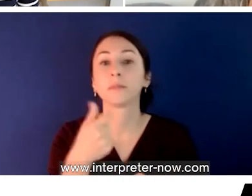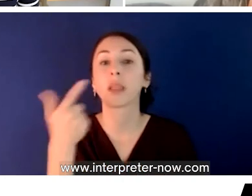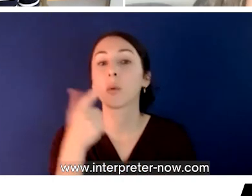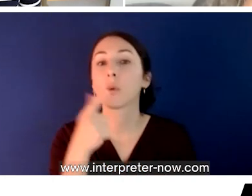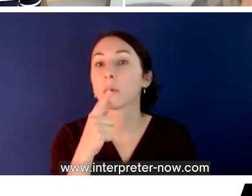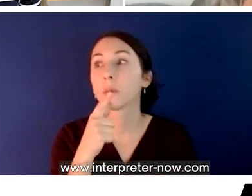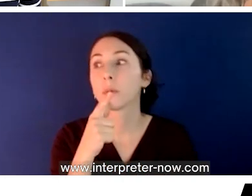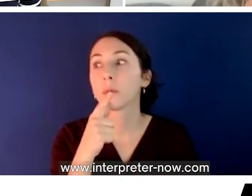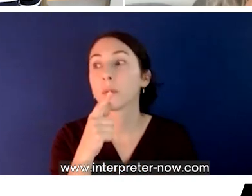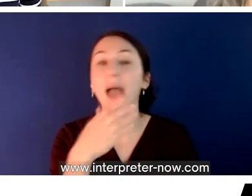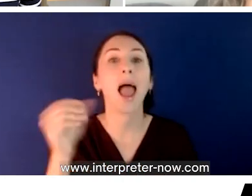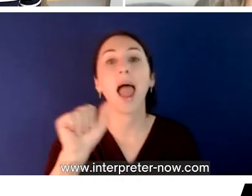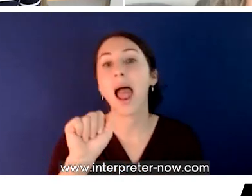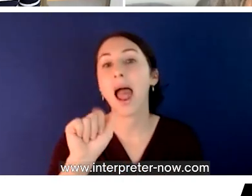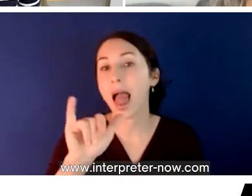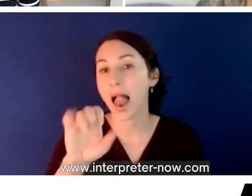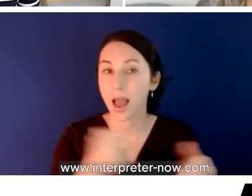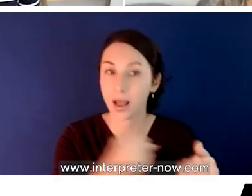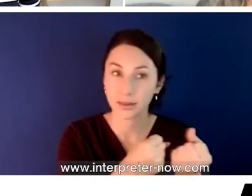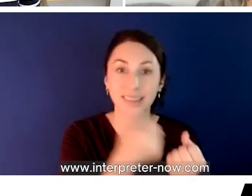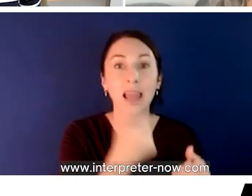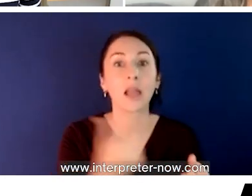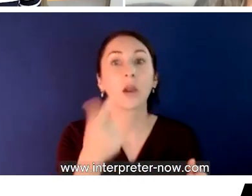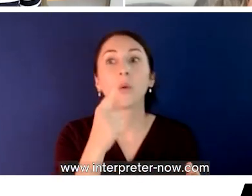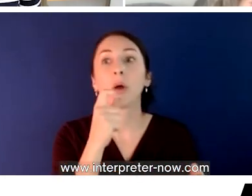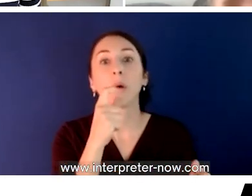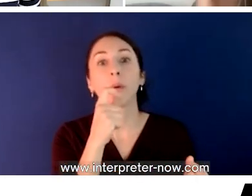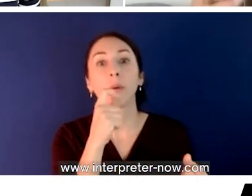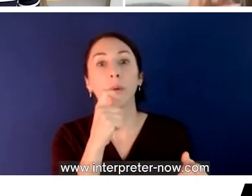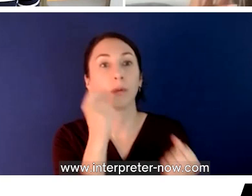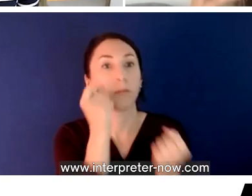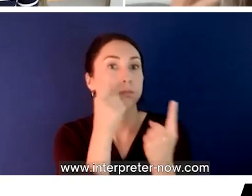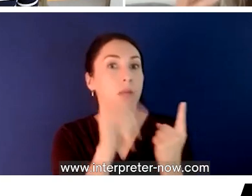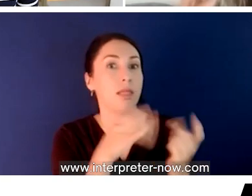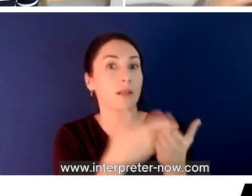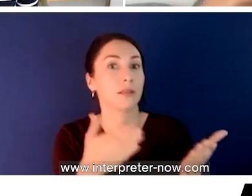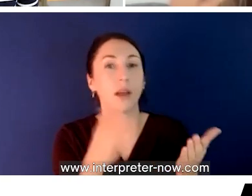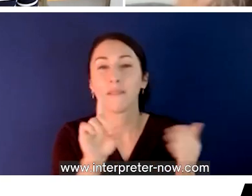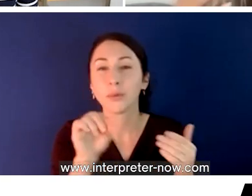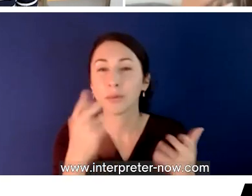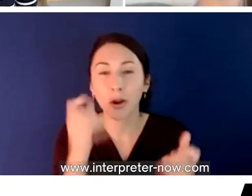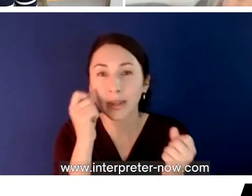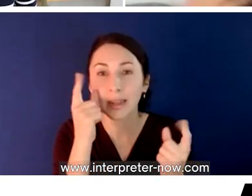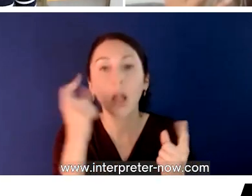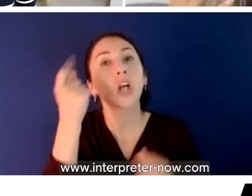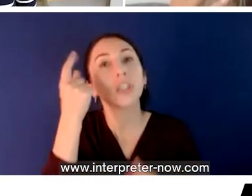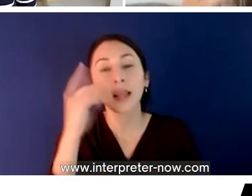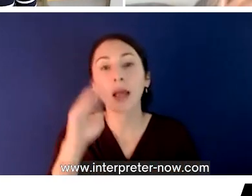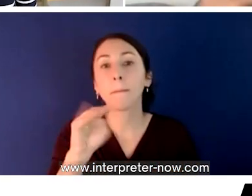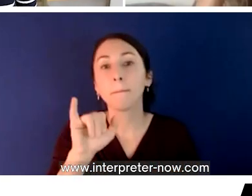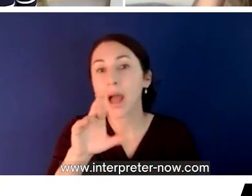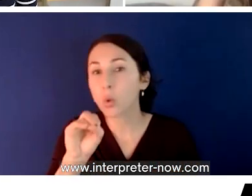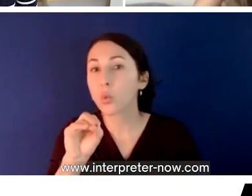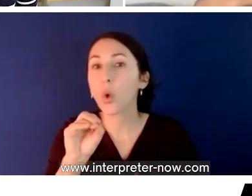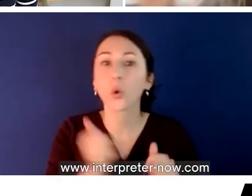of and allies, right? Anybody who's attuned to that stuff, like immediately gets it. They know microaggressions and micro